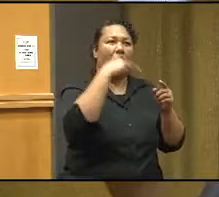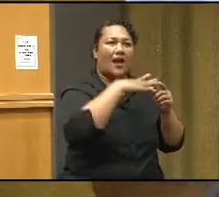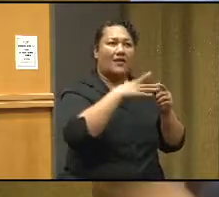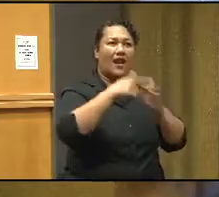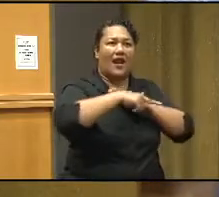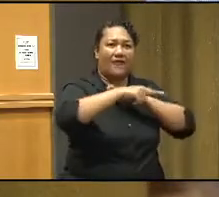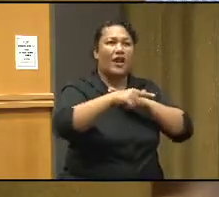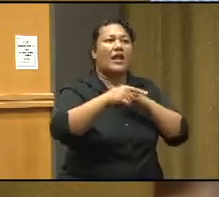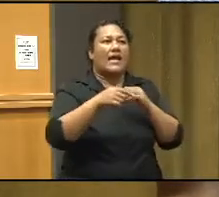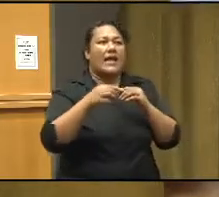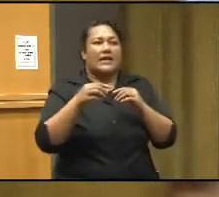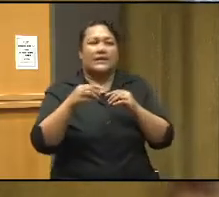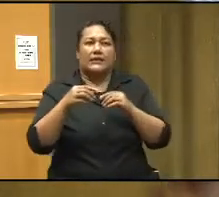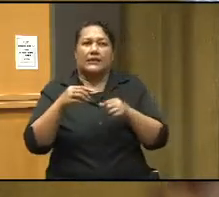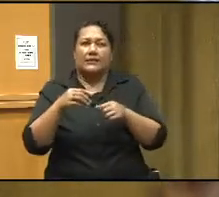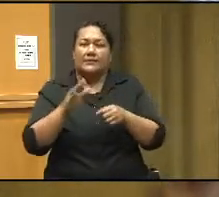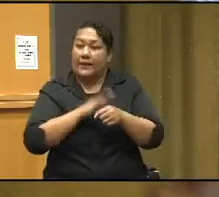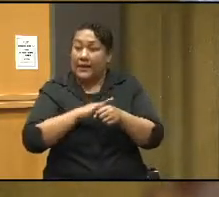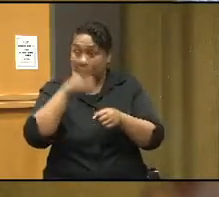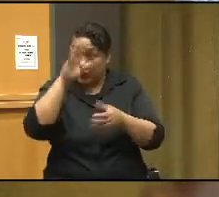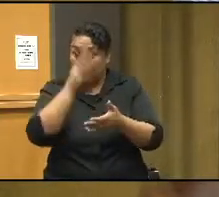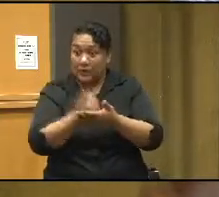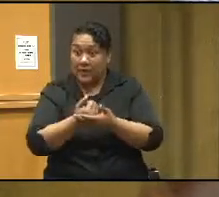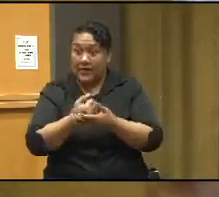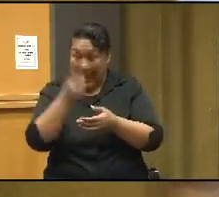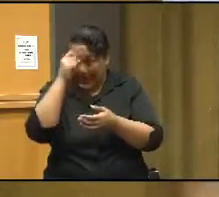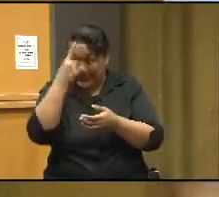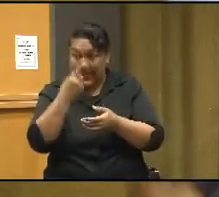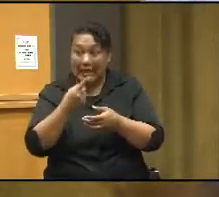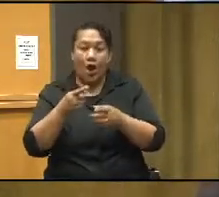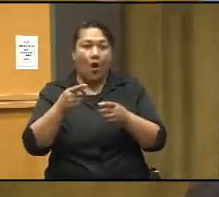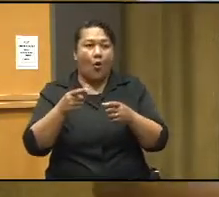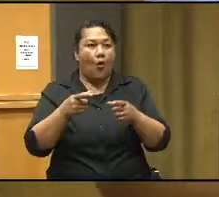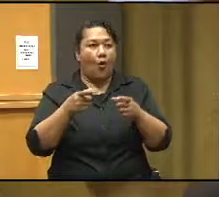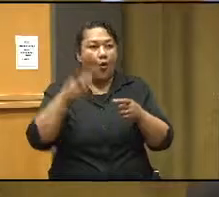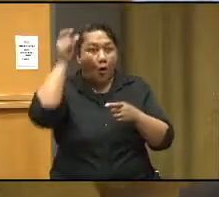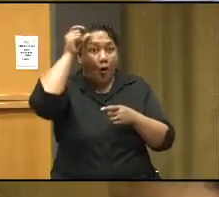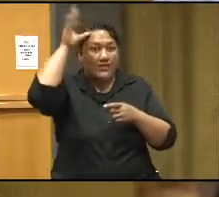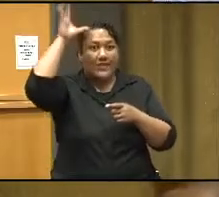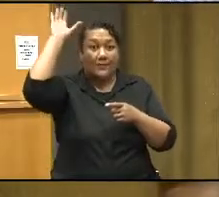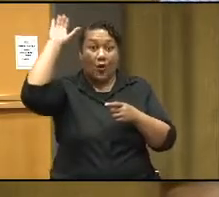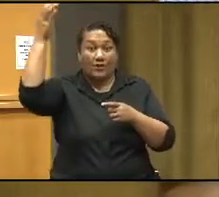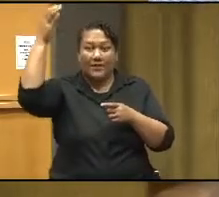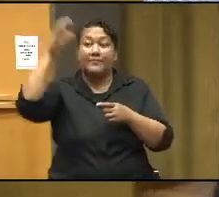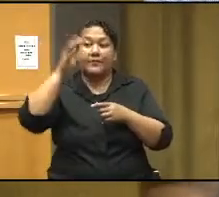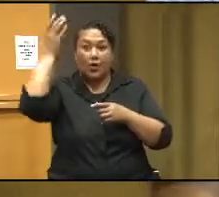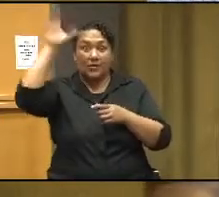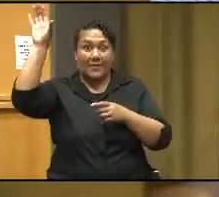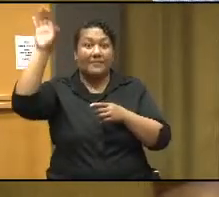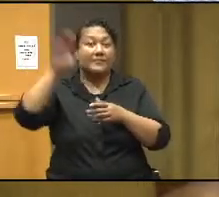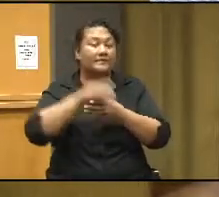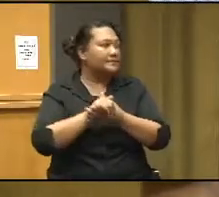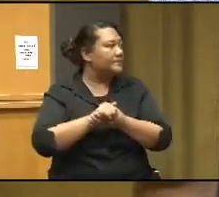understand the concepts and the diagrams, etc. But at the 400 level, the people coming from workplace, etc., they